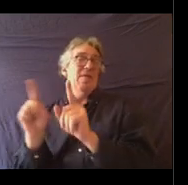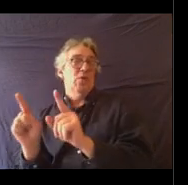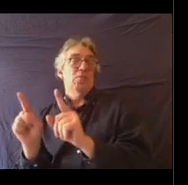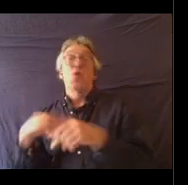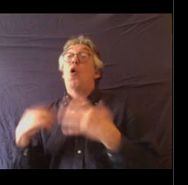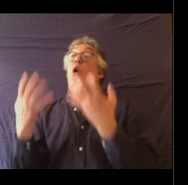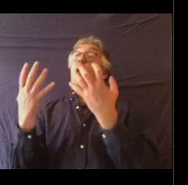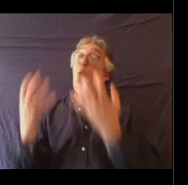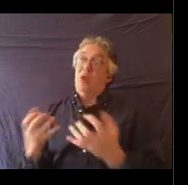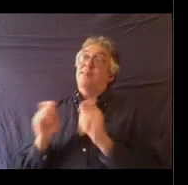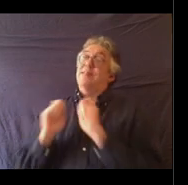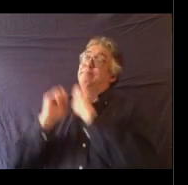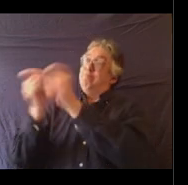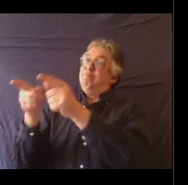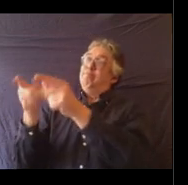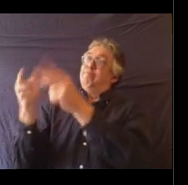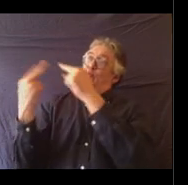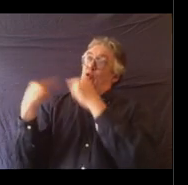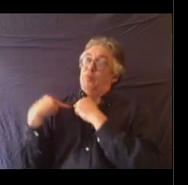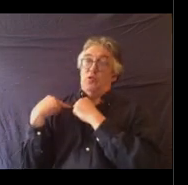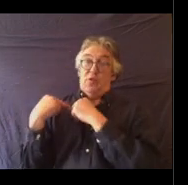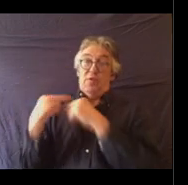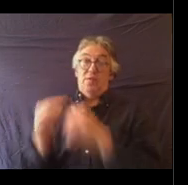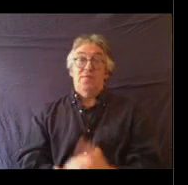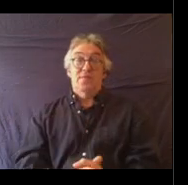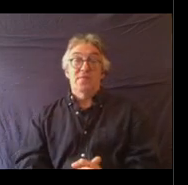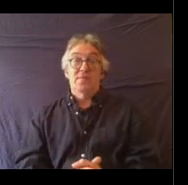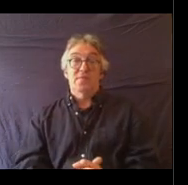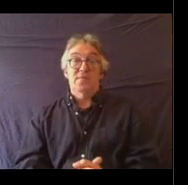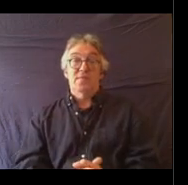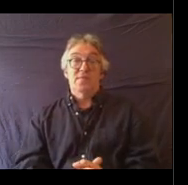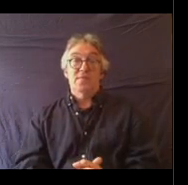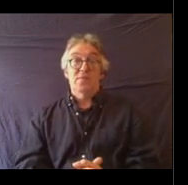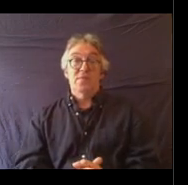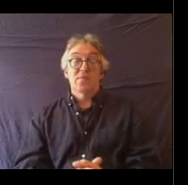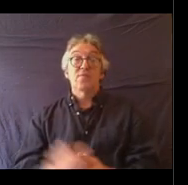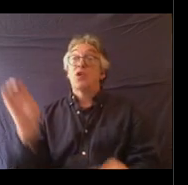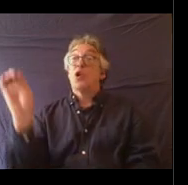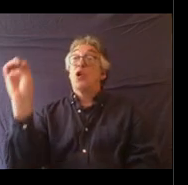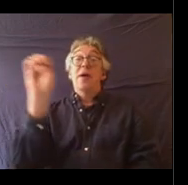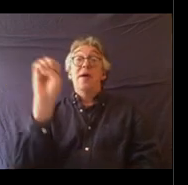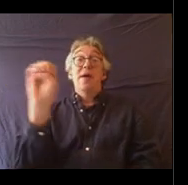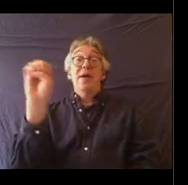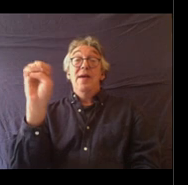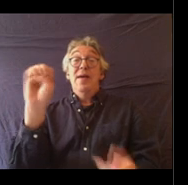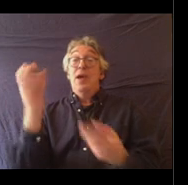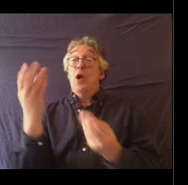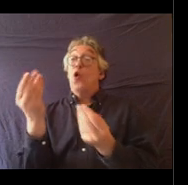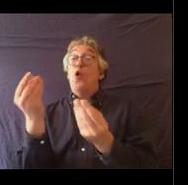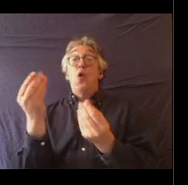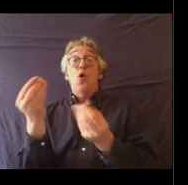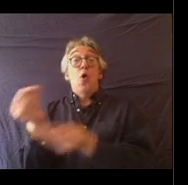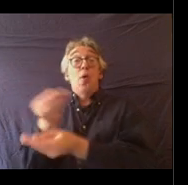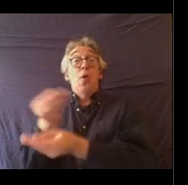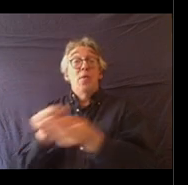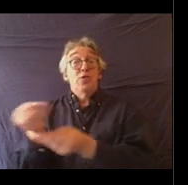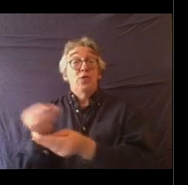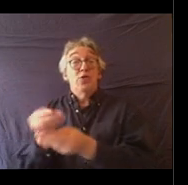them because they are intermediaries. So we have the e-commerce directive, which says that these platforms